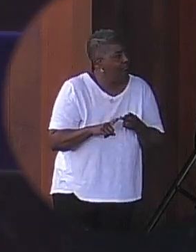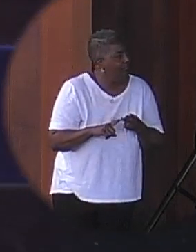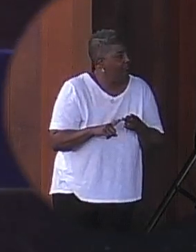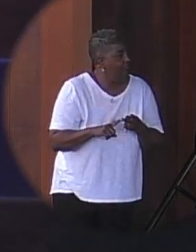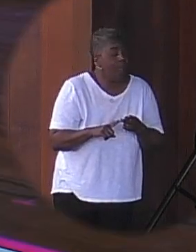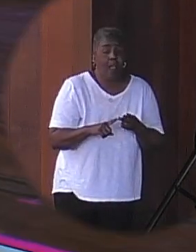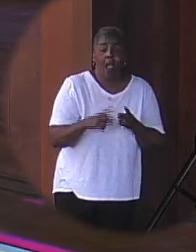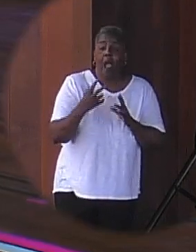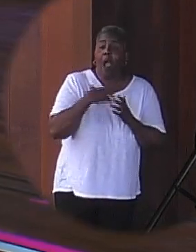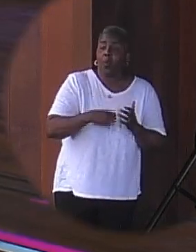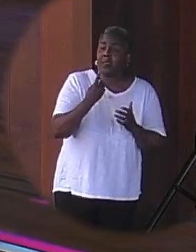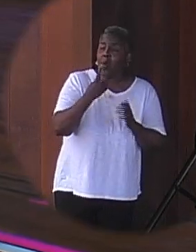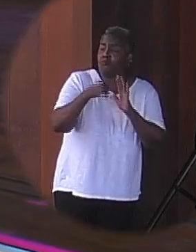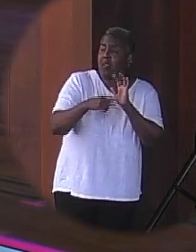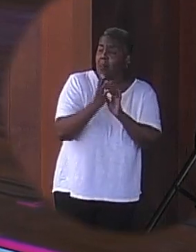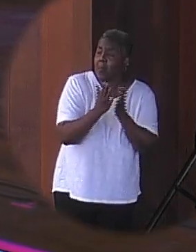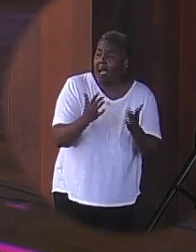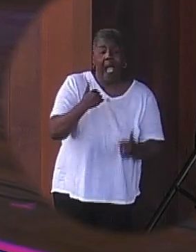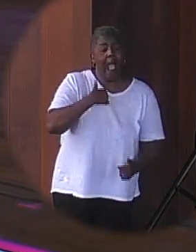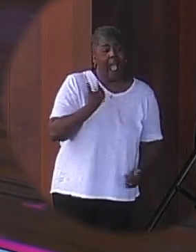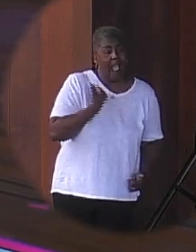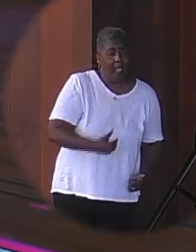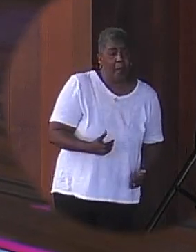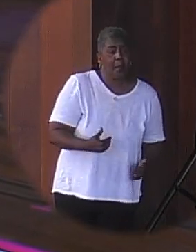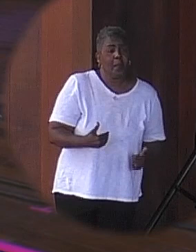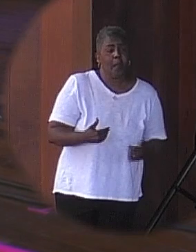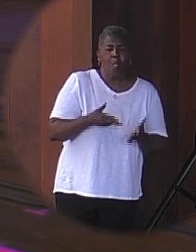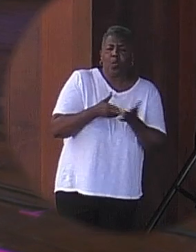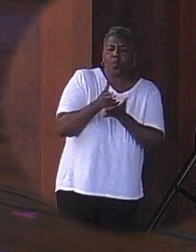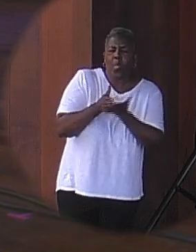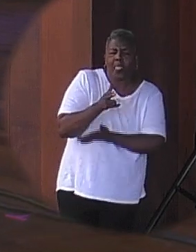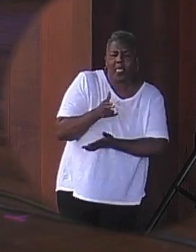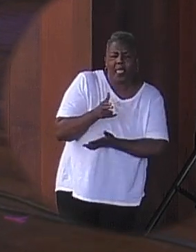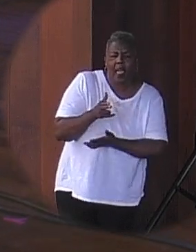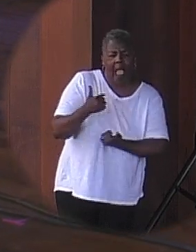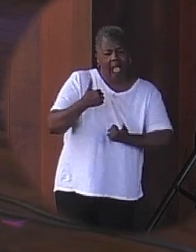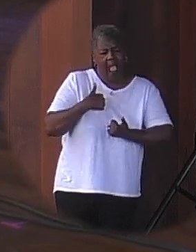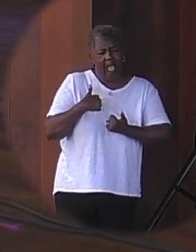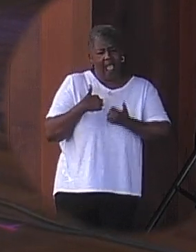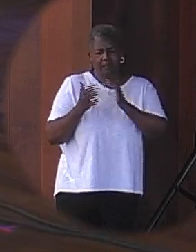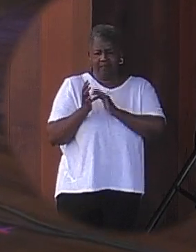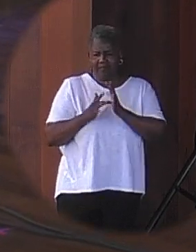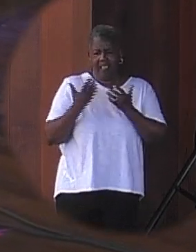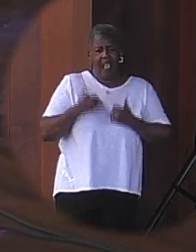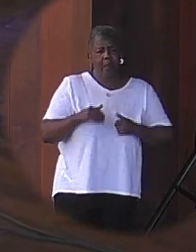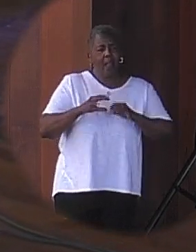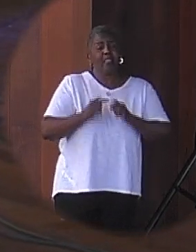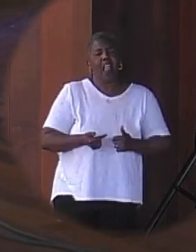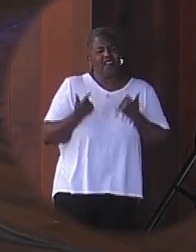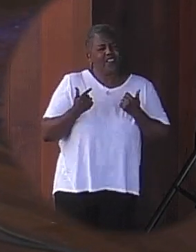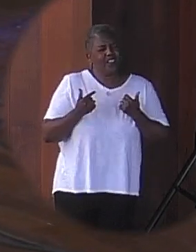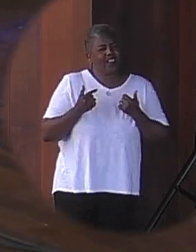I wish I had a Bible reader in here. I am the truth. and I am the life.